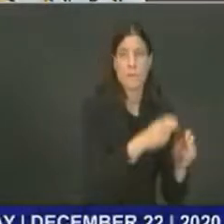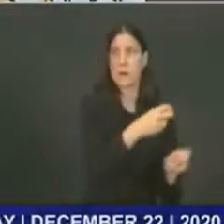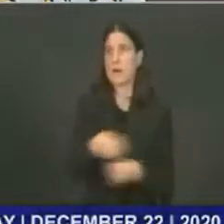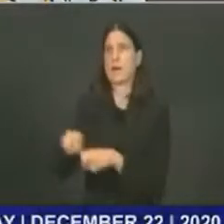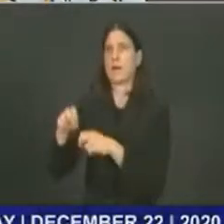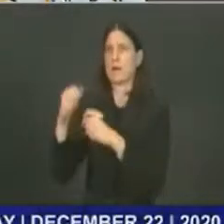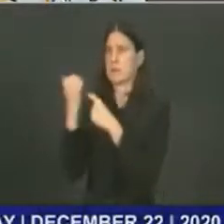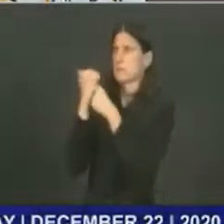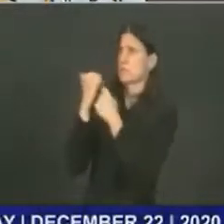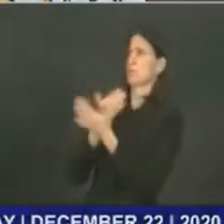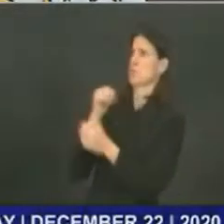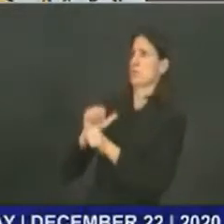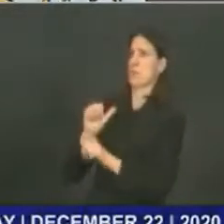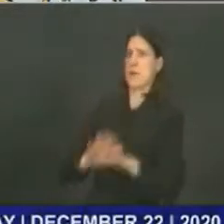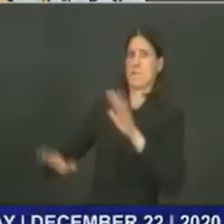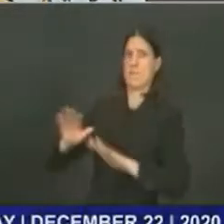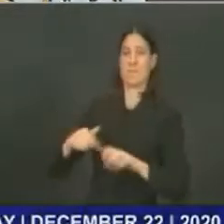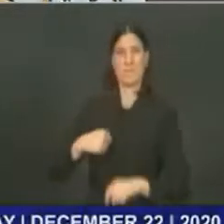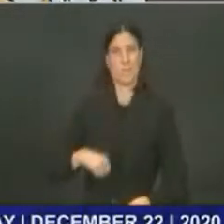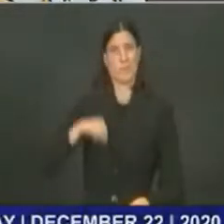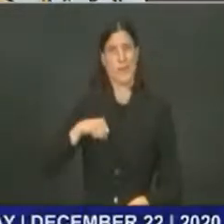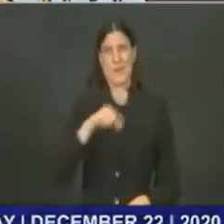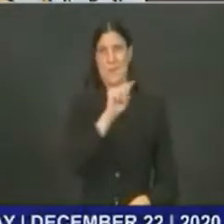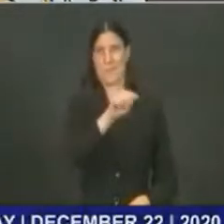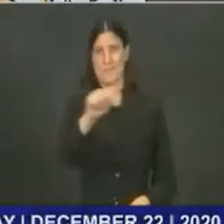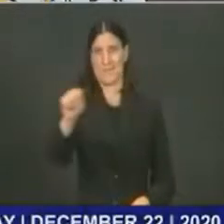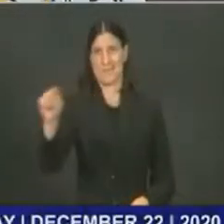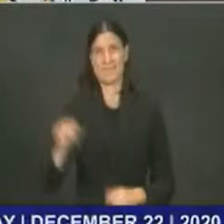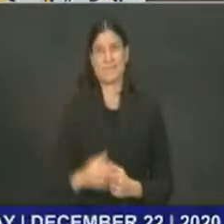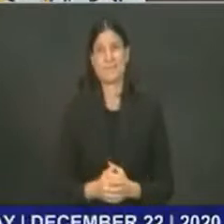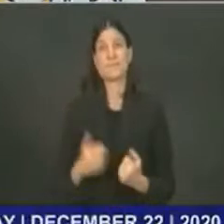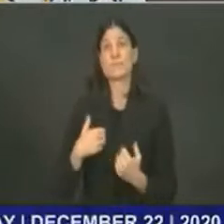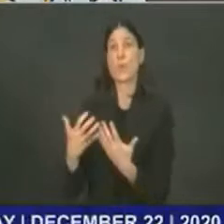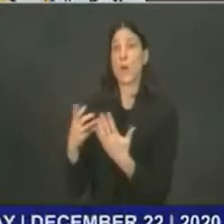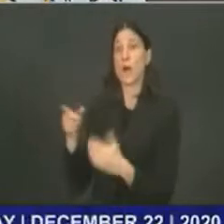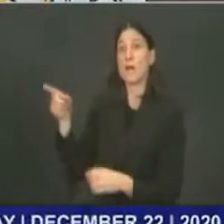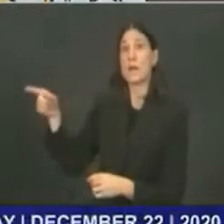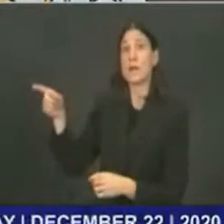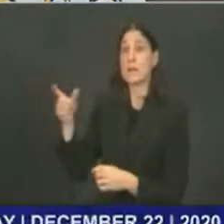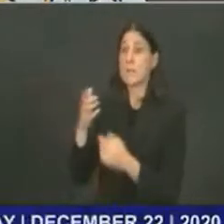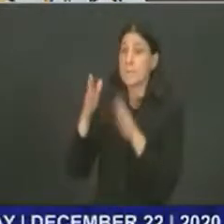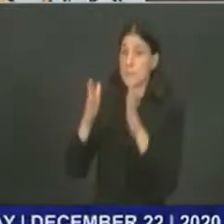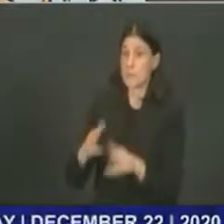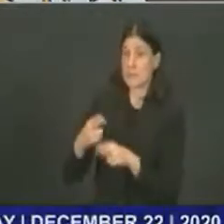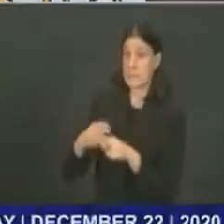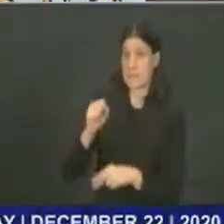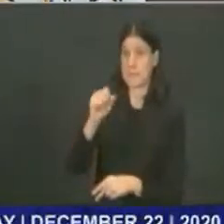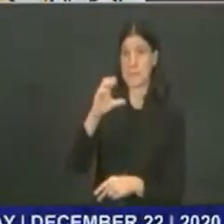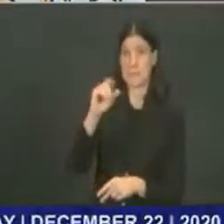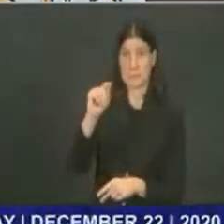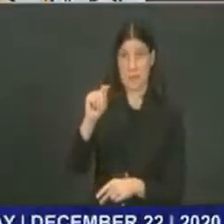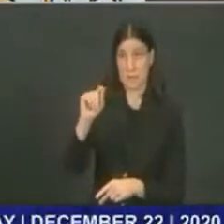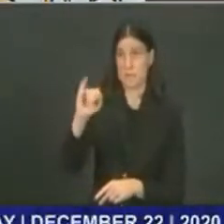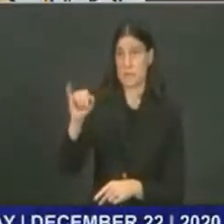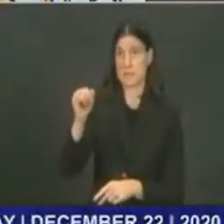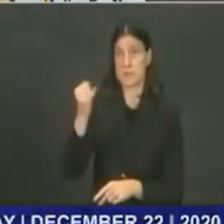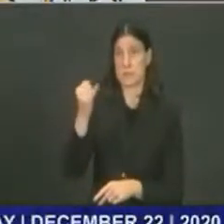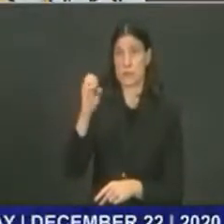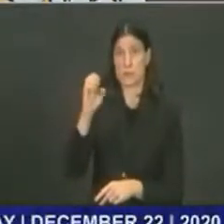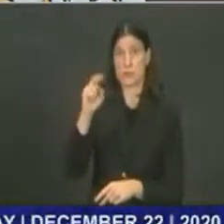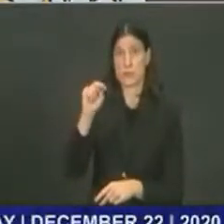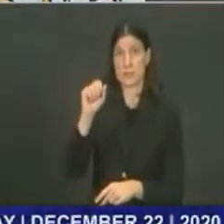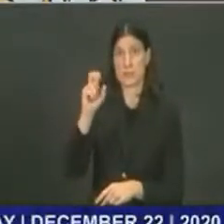my estimation, and he and his team have worked literally every day for months to make this a reality. So I want to say thank